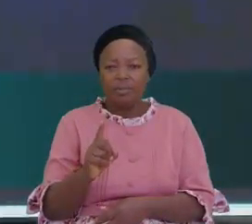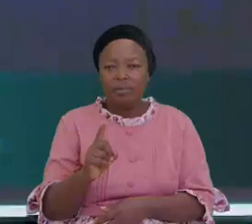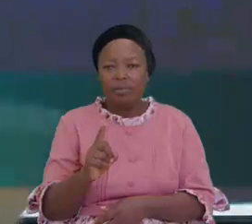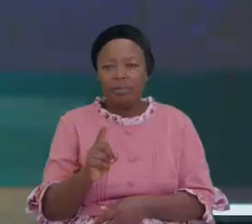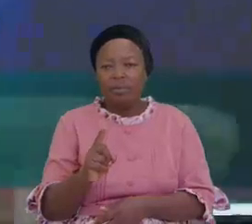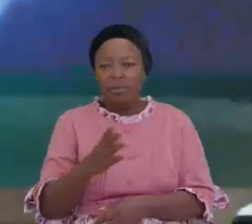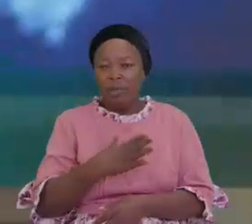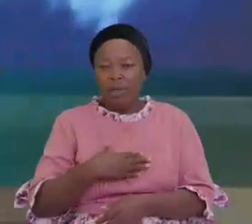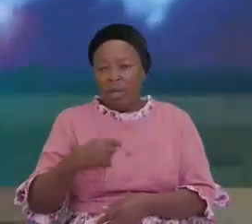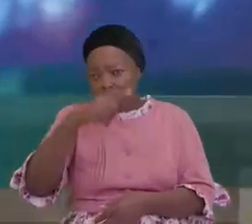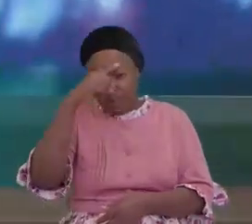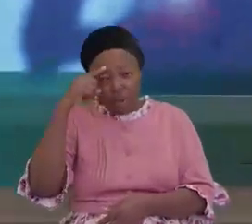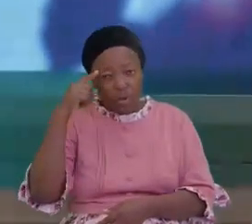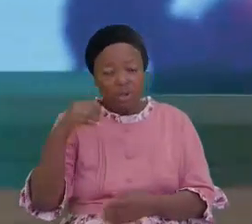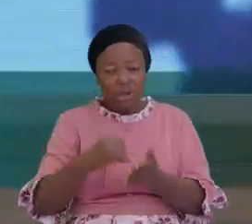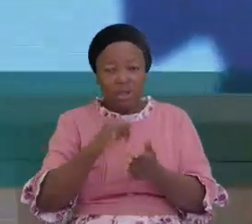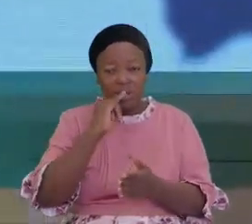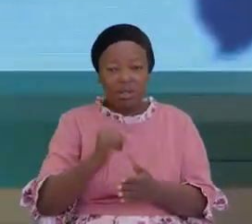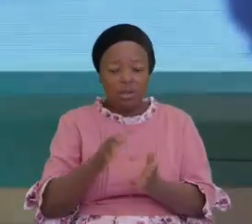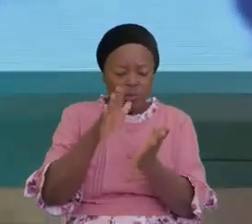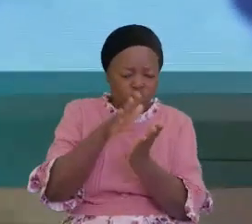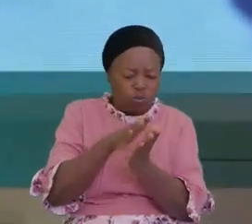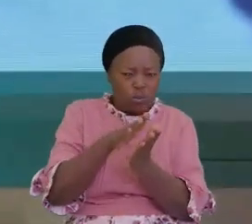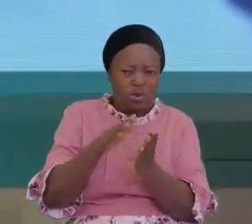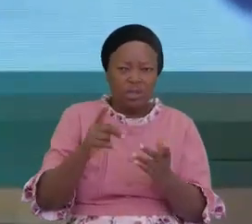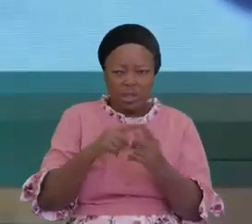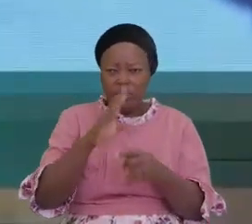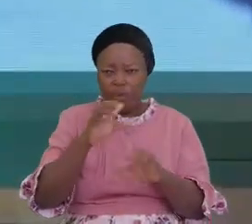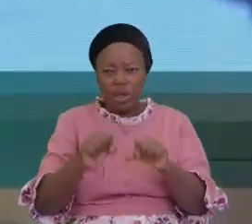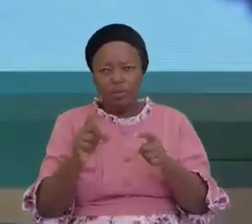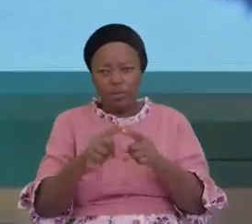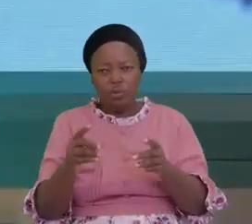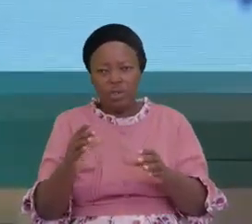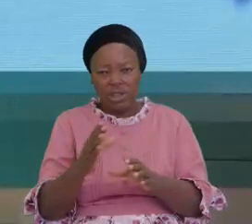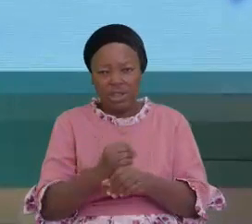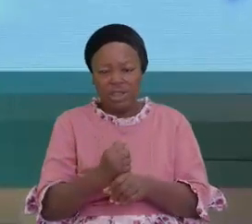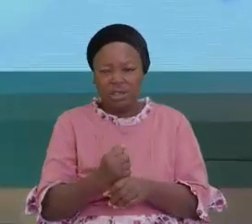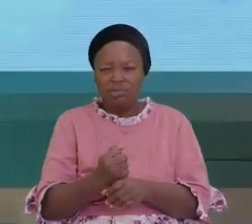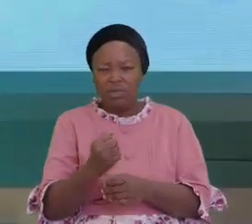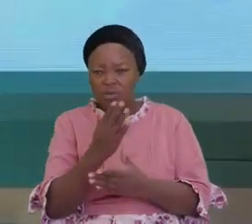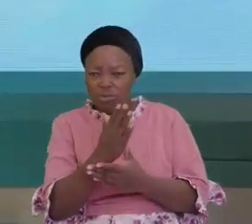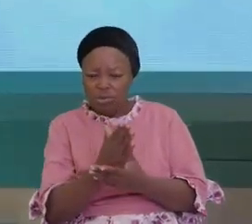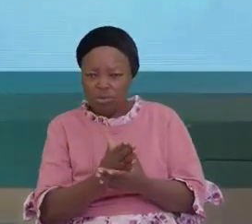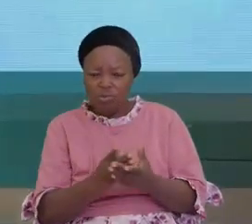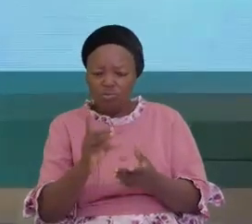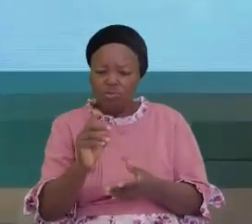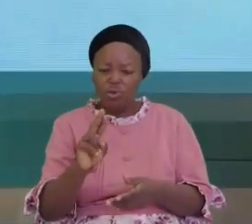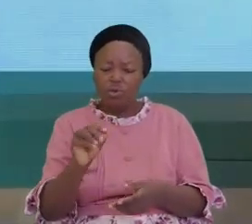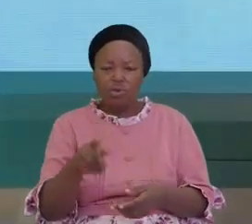And because it's small, you will be able to get drops out of that bottle.